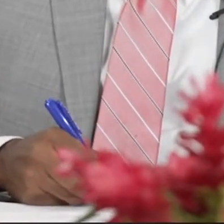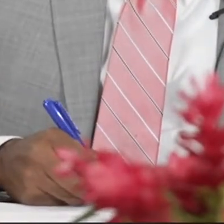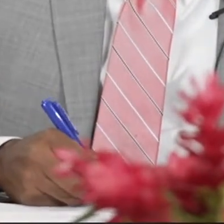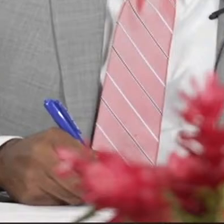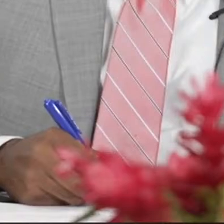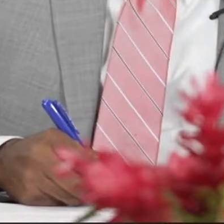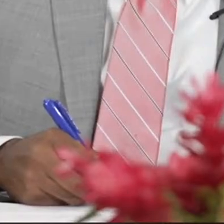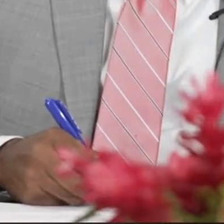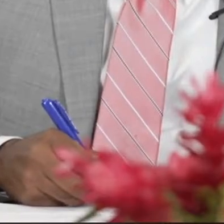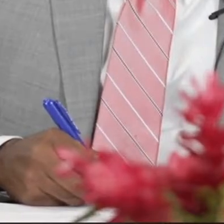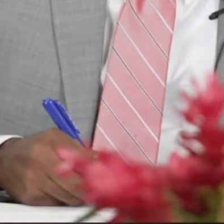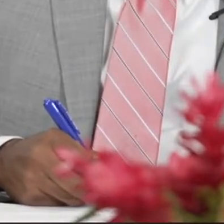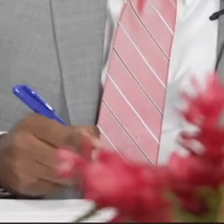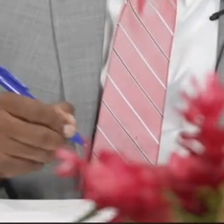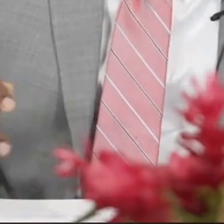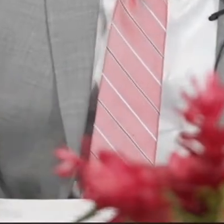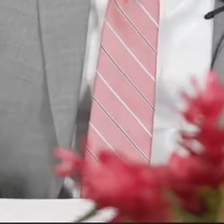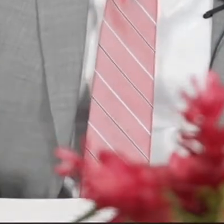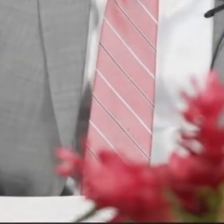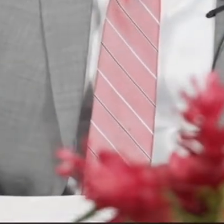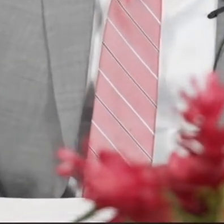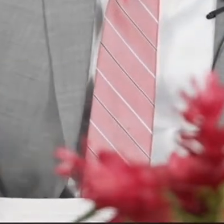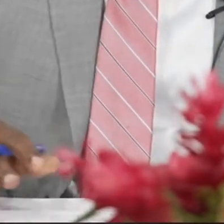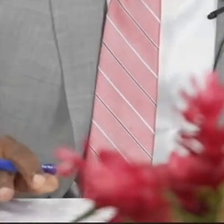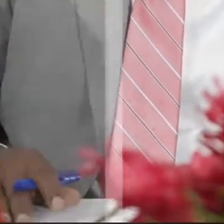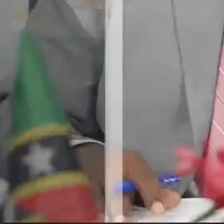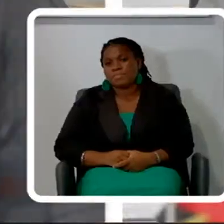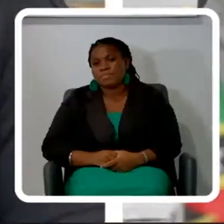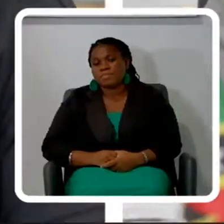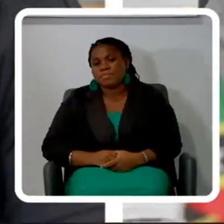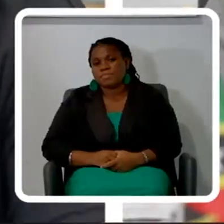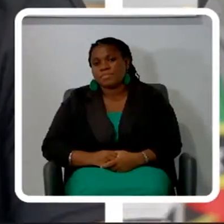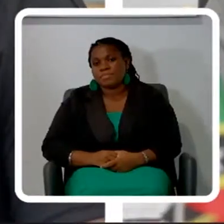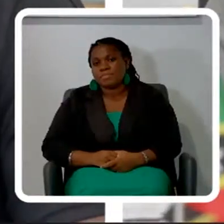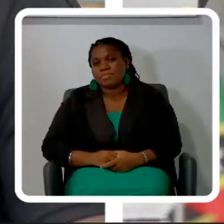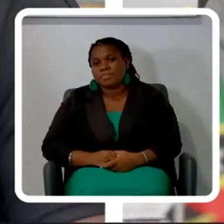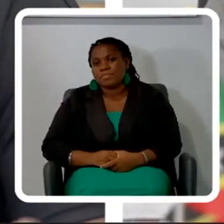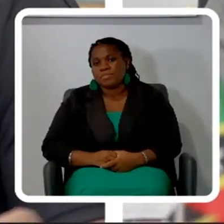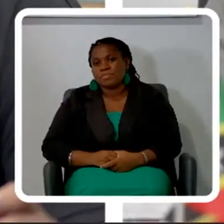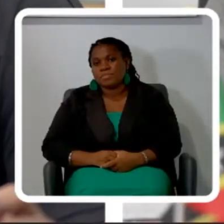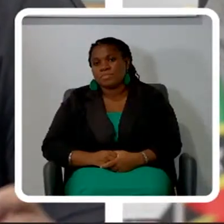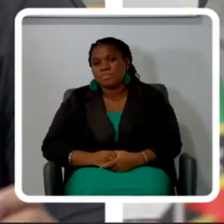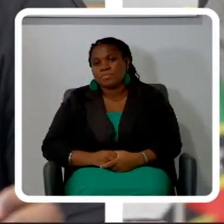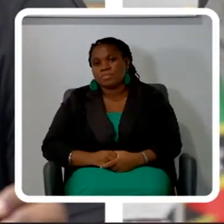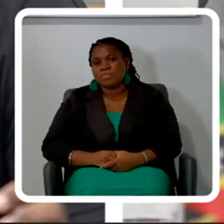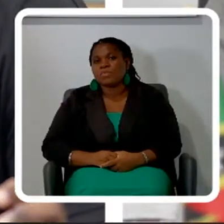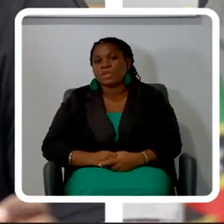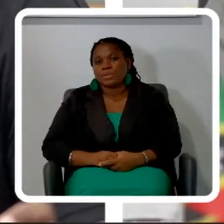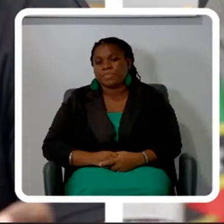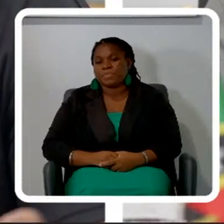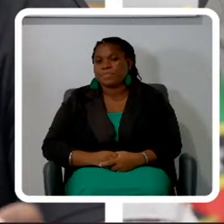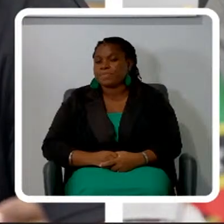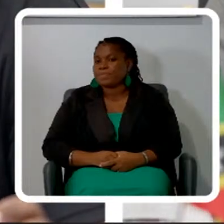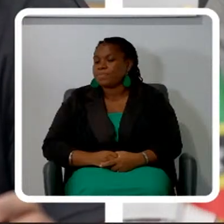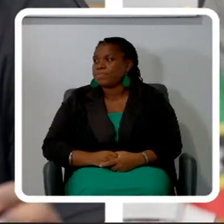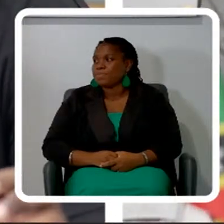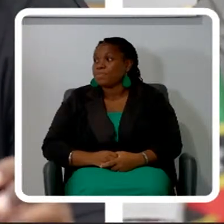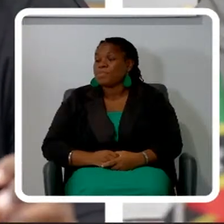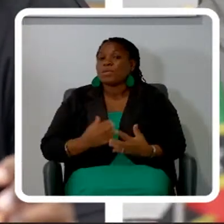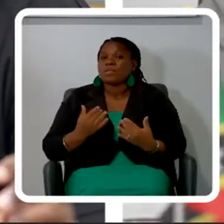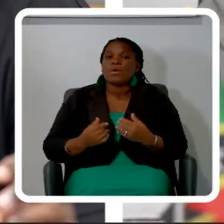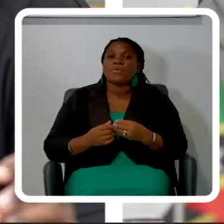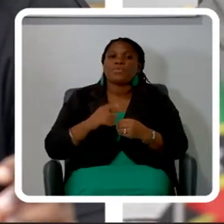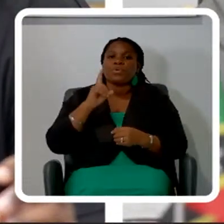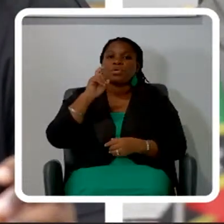Mr. Prime Minister, I want to talk about, we'll bring it home to St. Kitts and Nevis regarding the Development Bank.